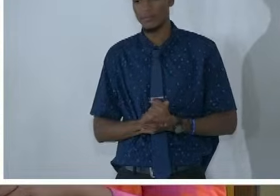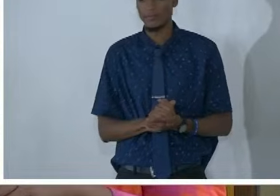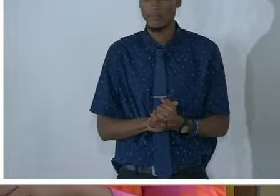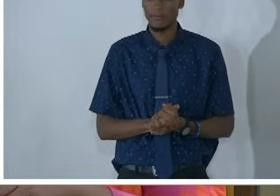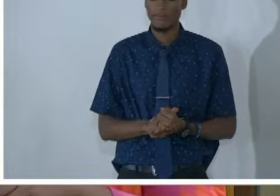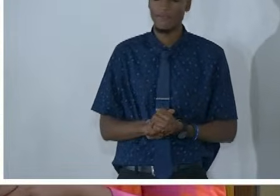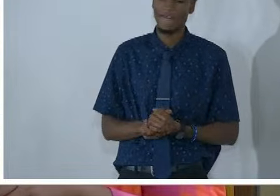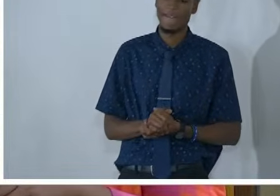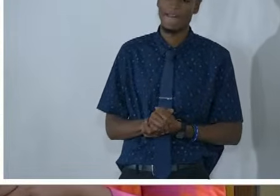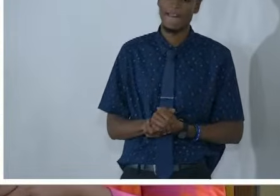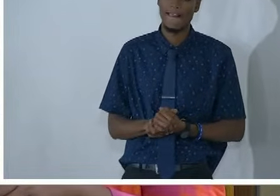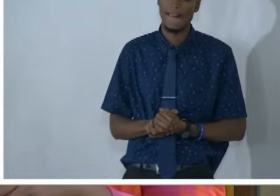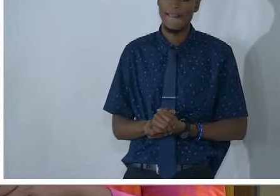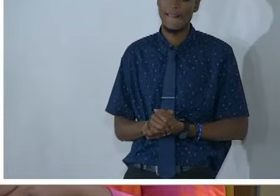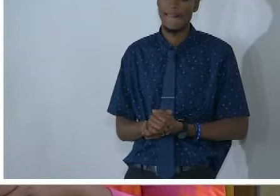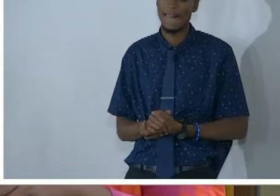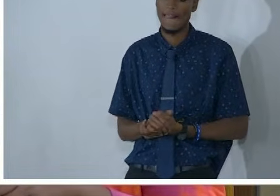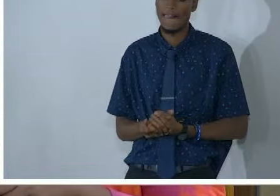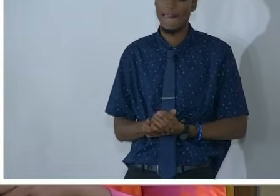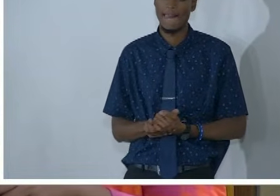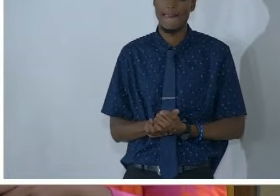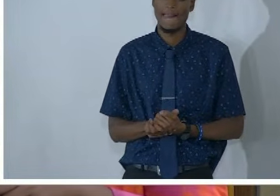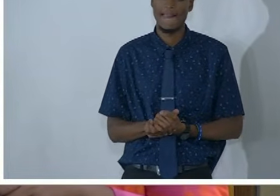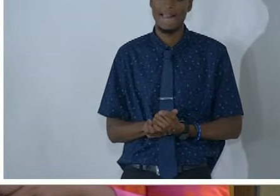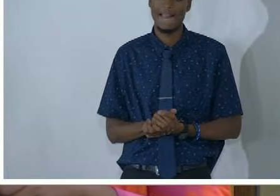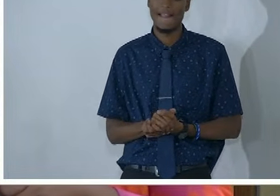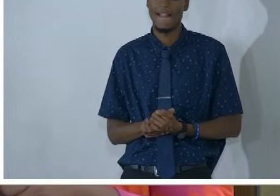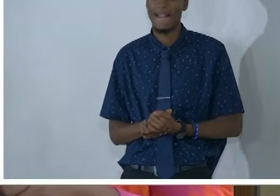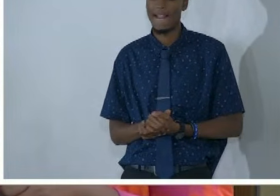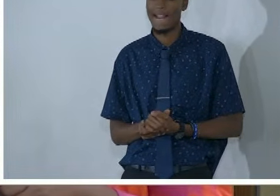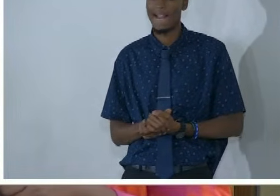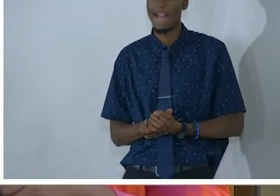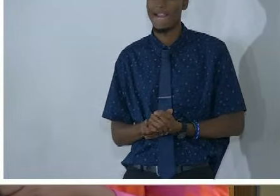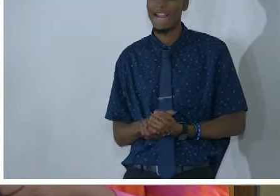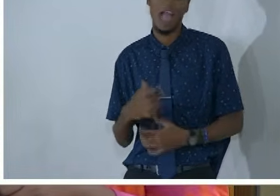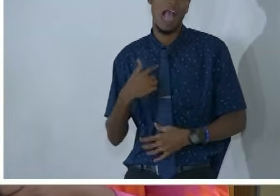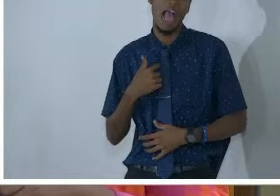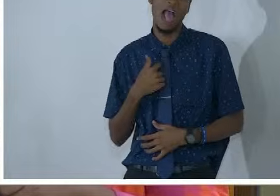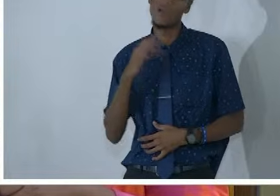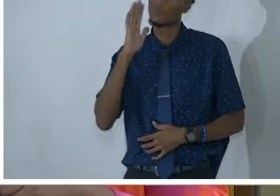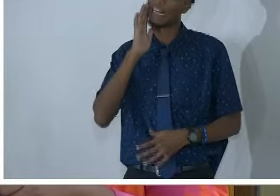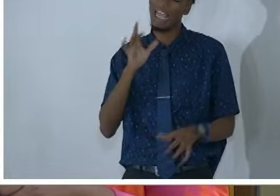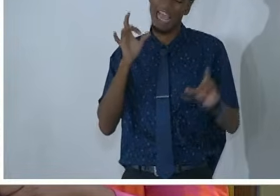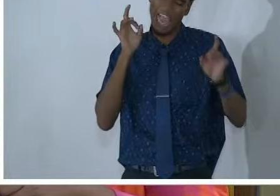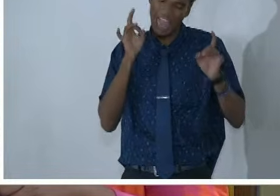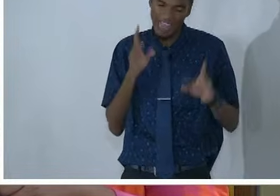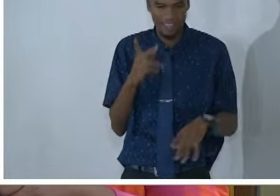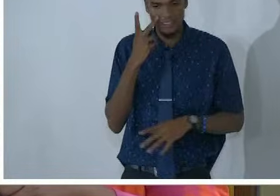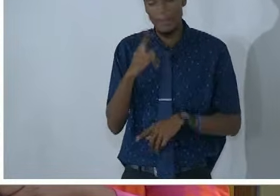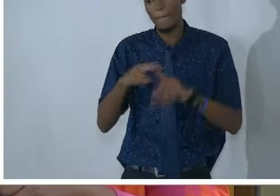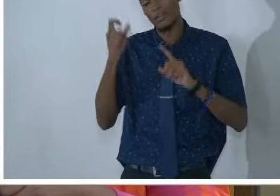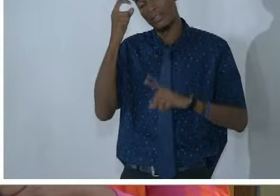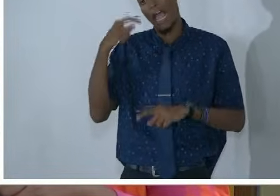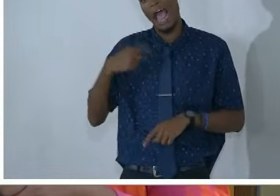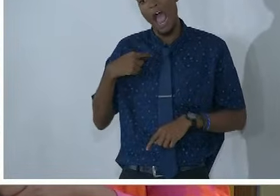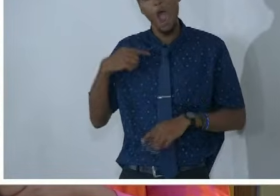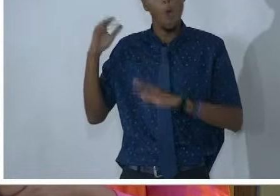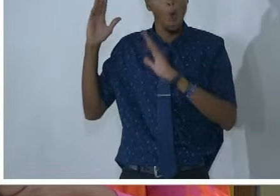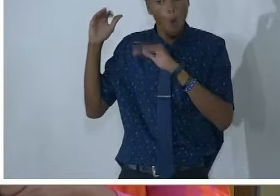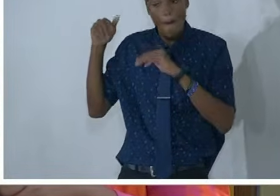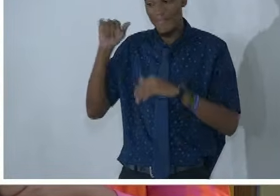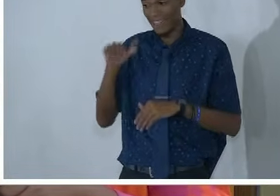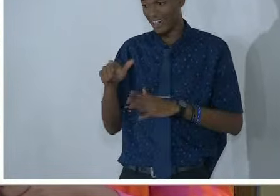I would hate to see, well, certainly I was hoping that the bill itself,